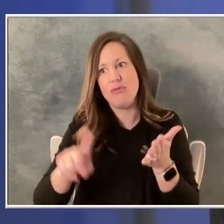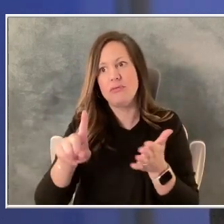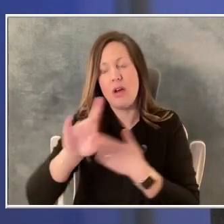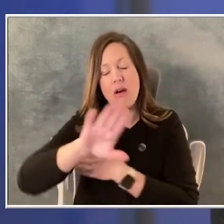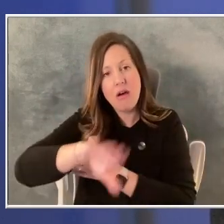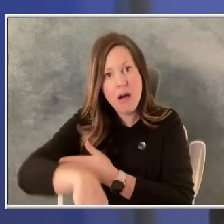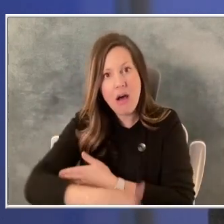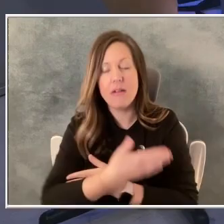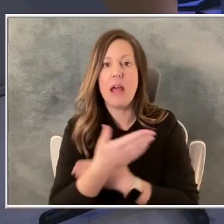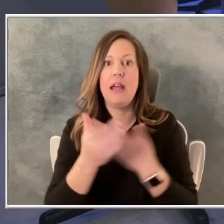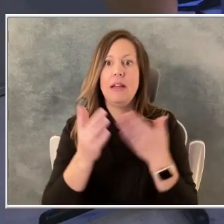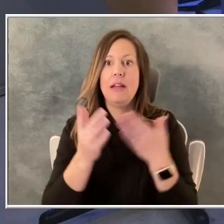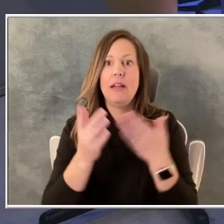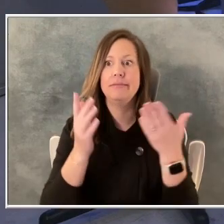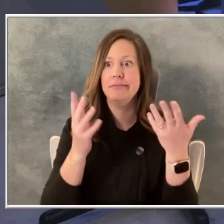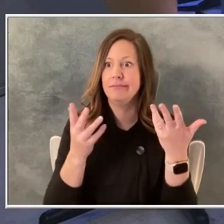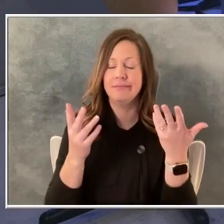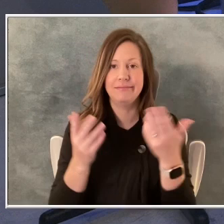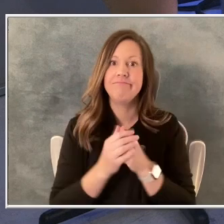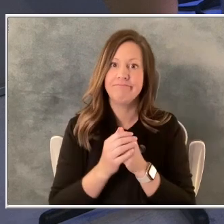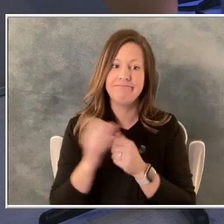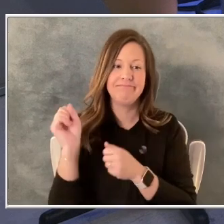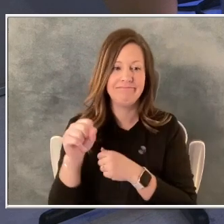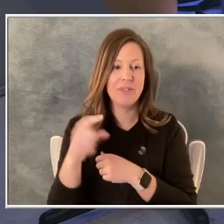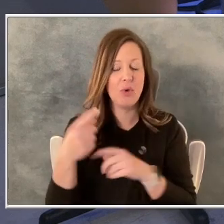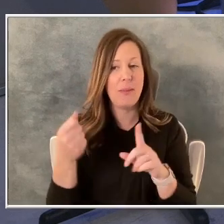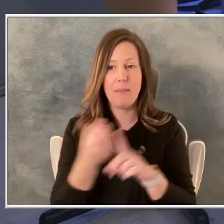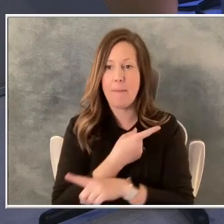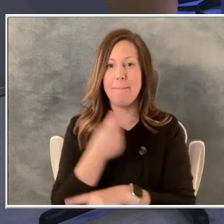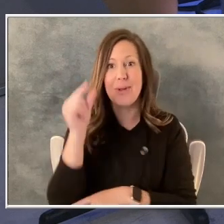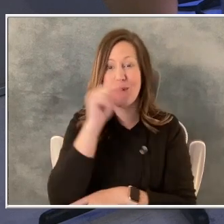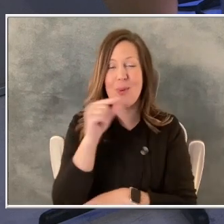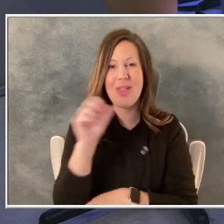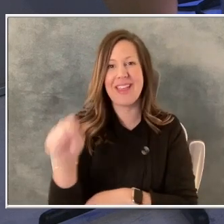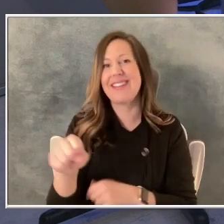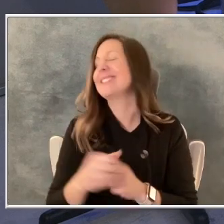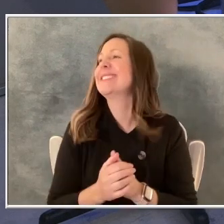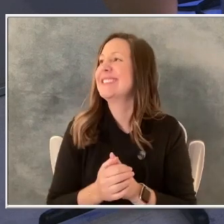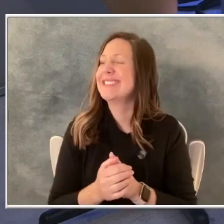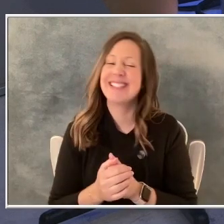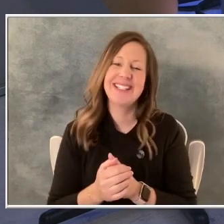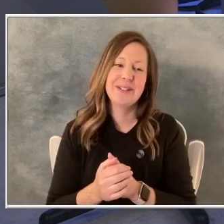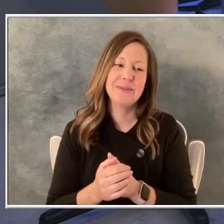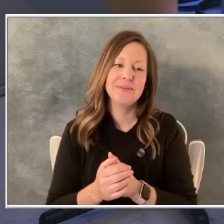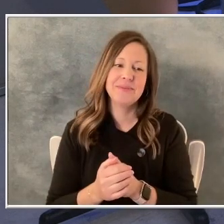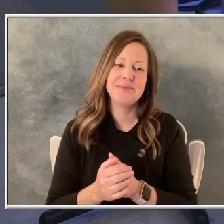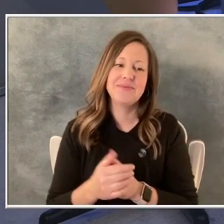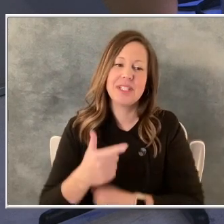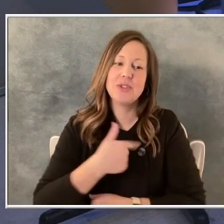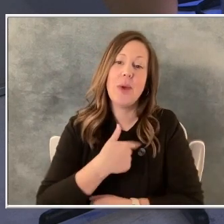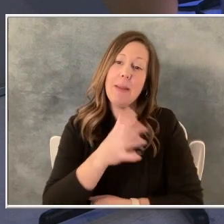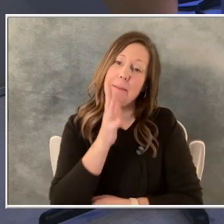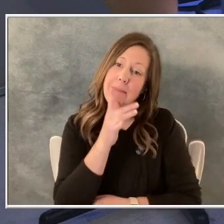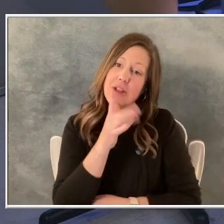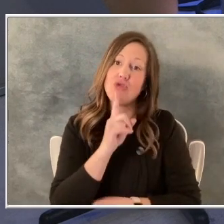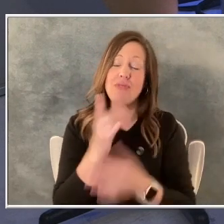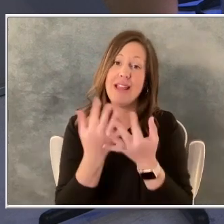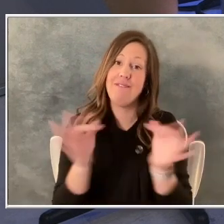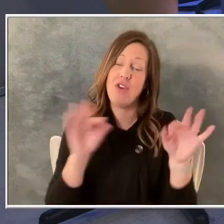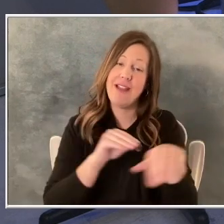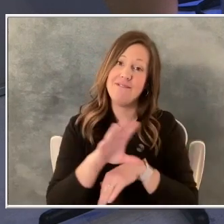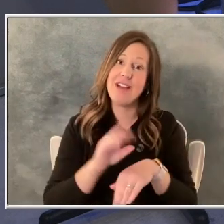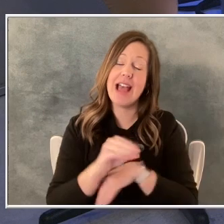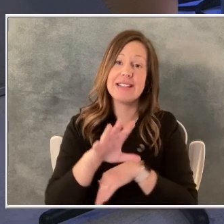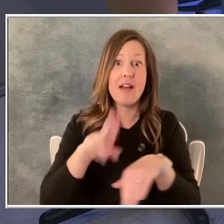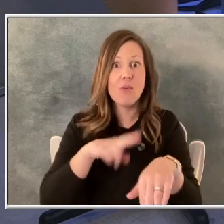it. Went down the rabbit hole, the Google rabbit hole. I did. Well, I'm a mother, and so free advice today is, of course, always listen to